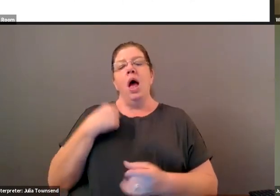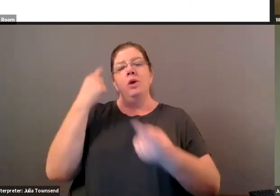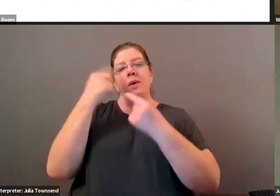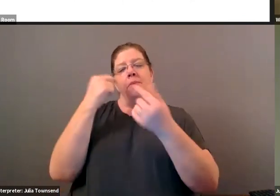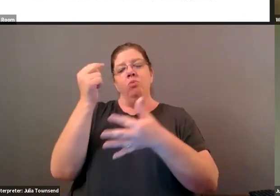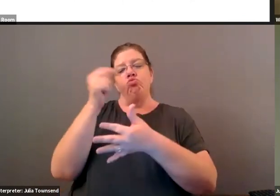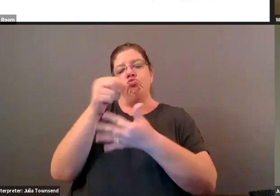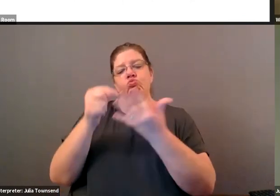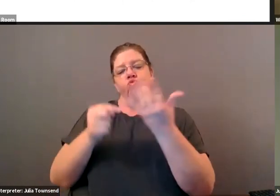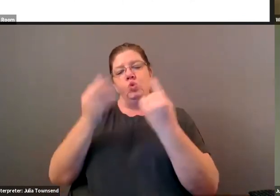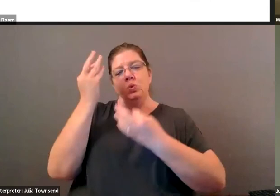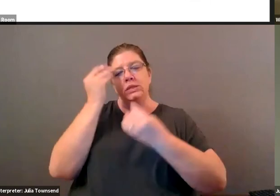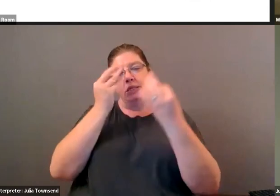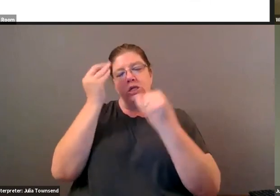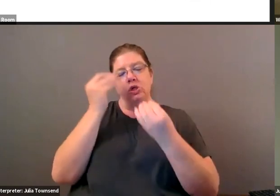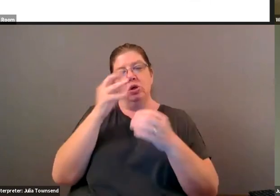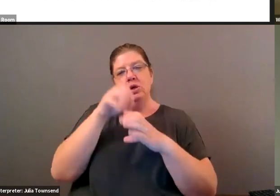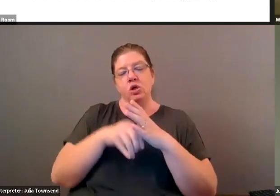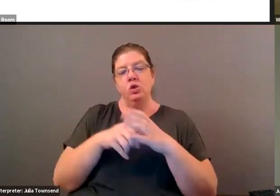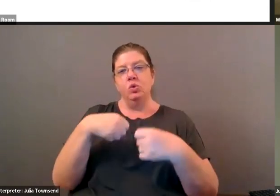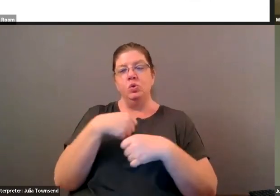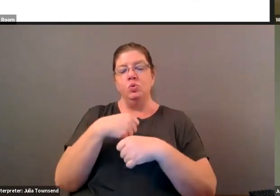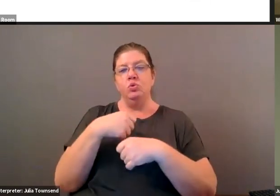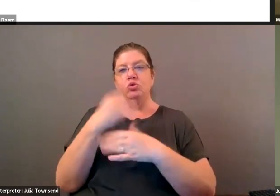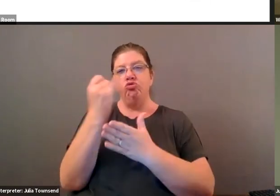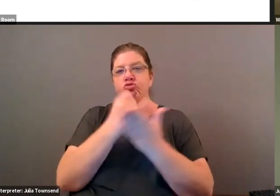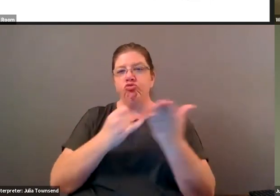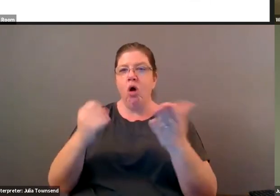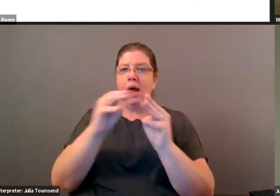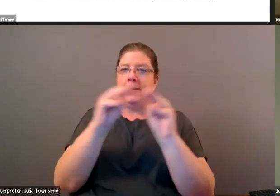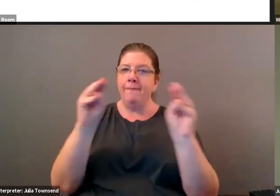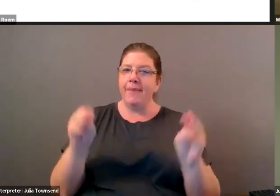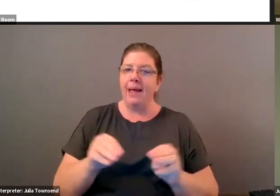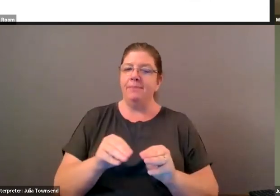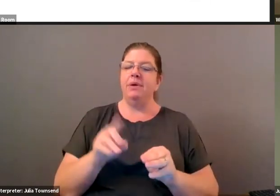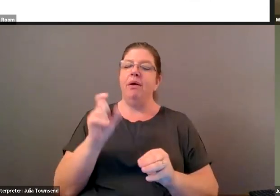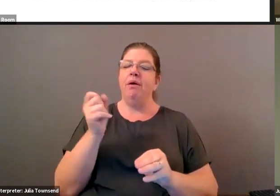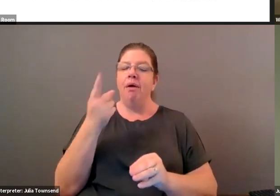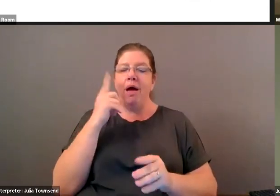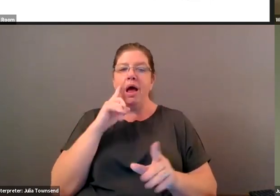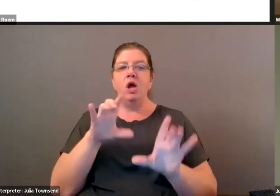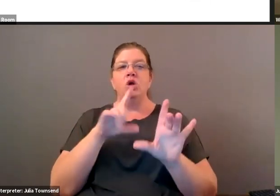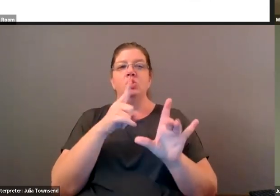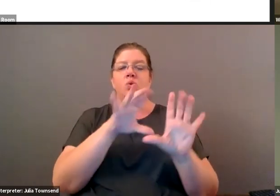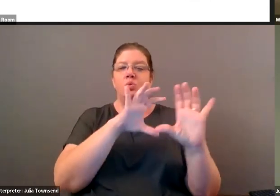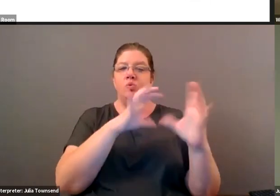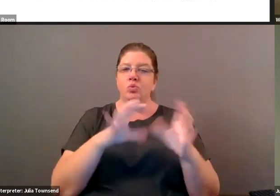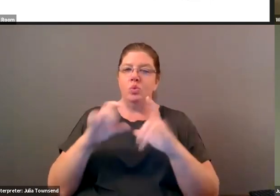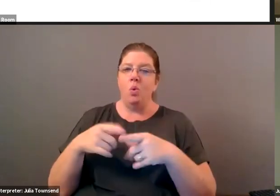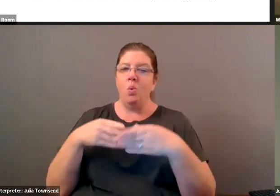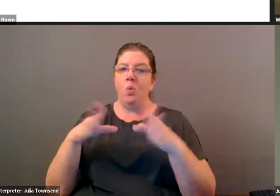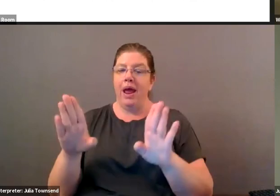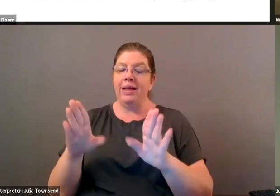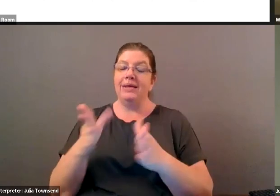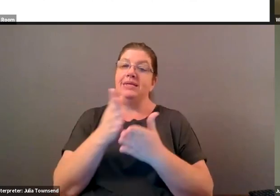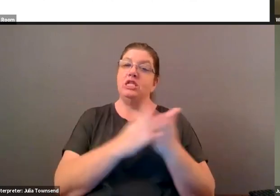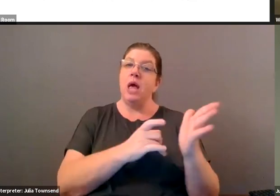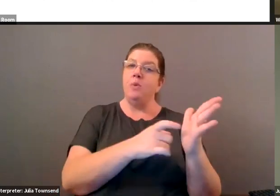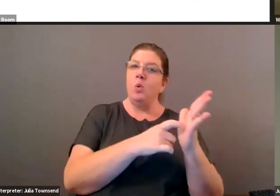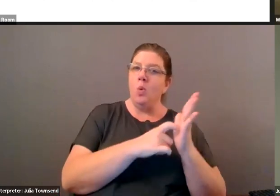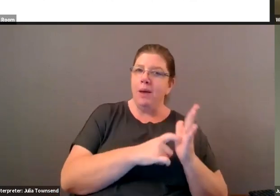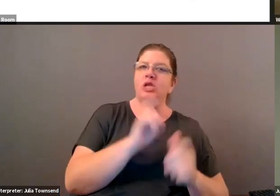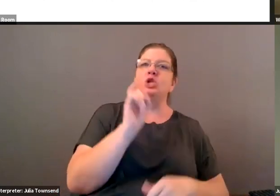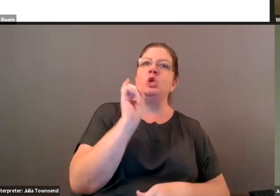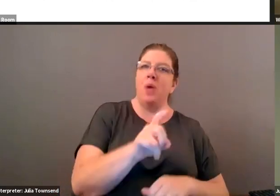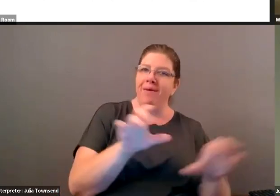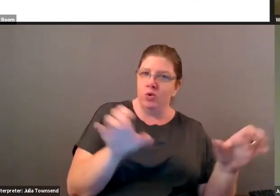considerations that go into drawing maps. I really differentiate these in two different ways. There are some requirements that you have to